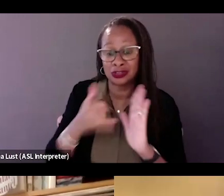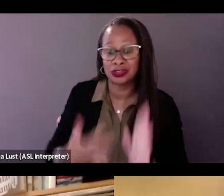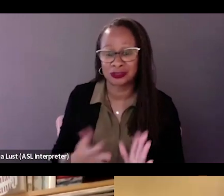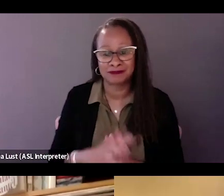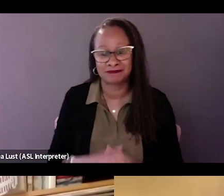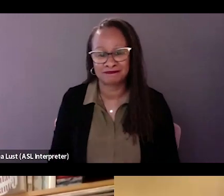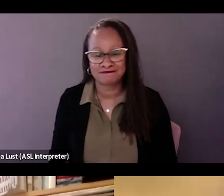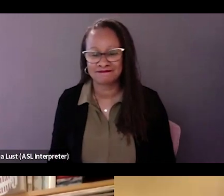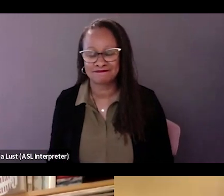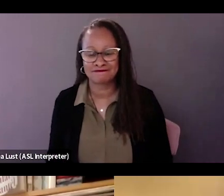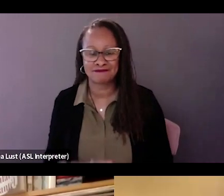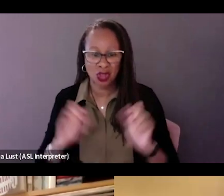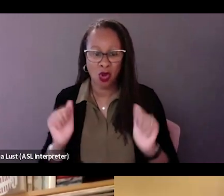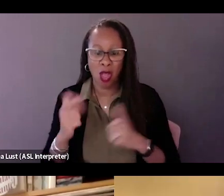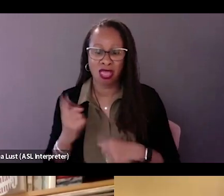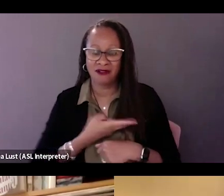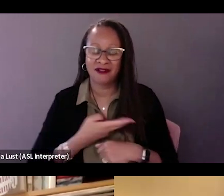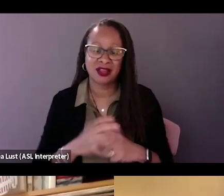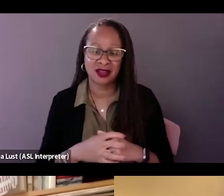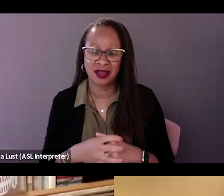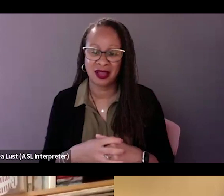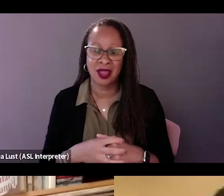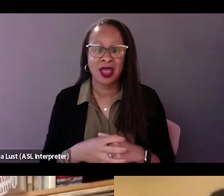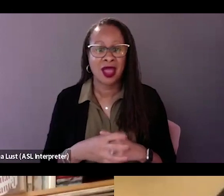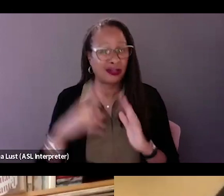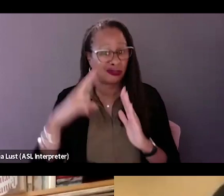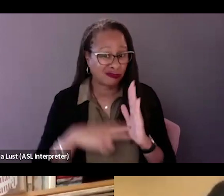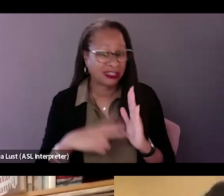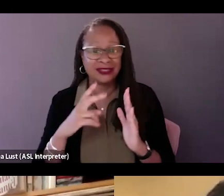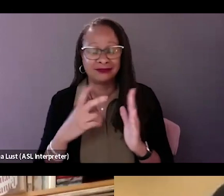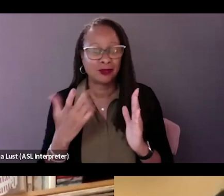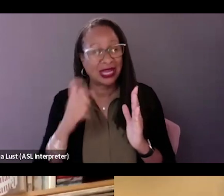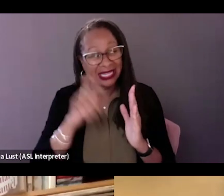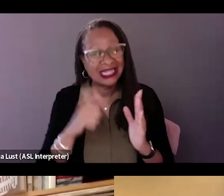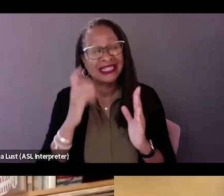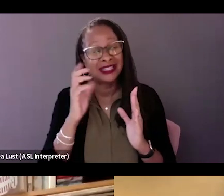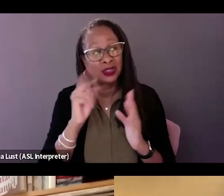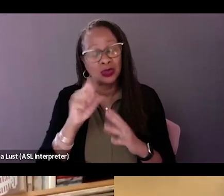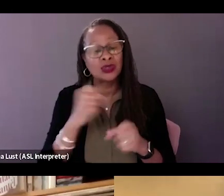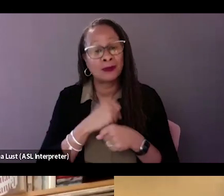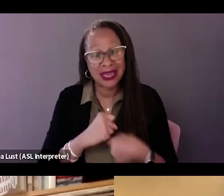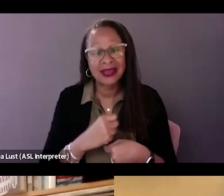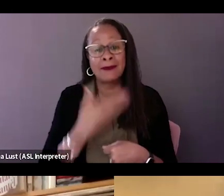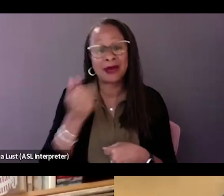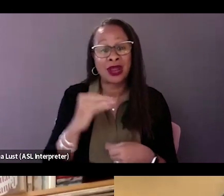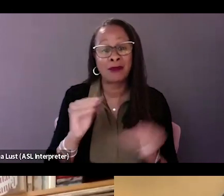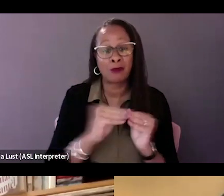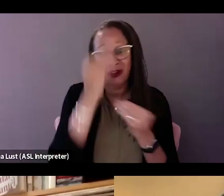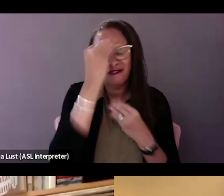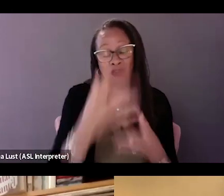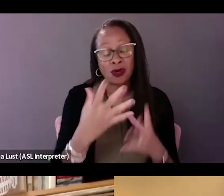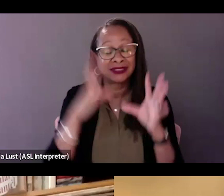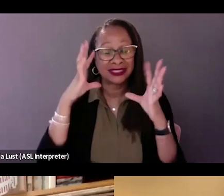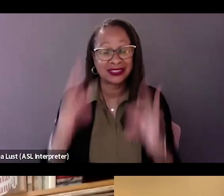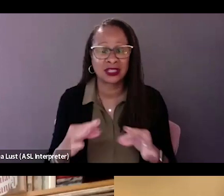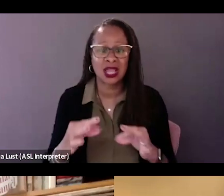All of us need the news to be able to make better, more informed decisions. I could go into so many things that need to be